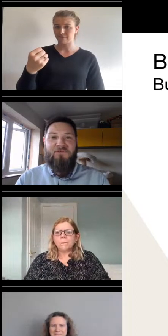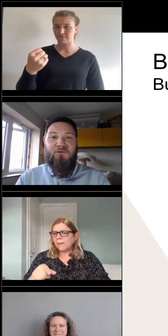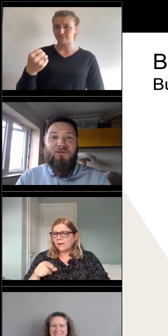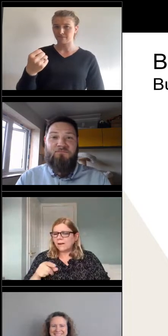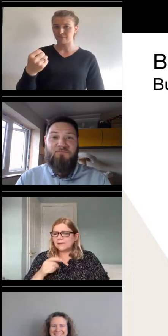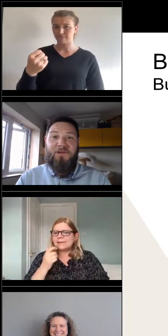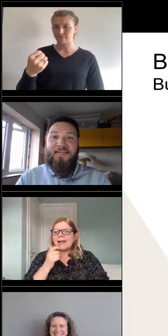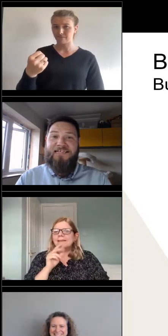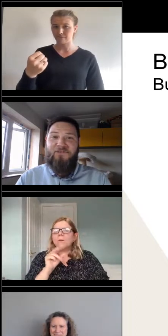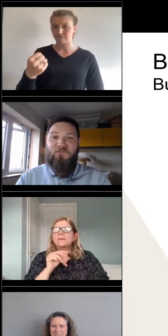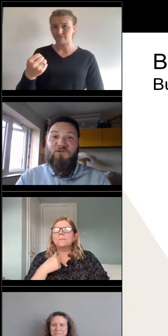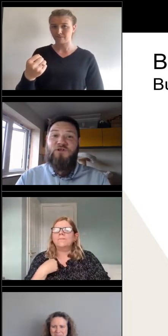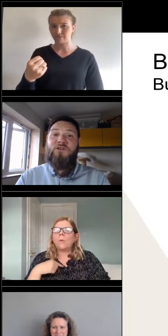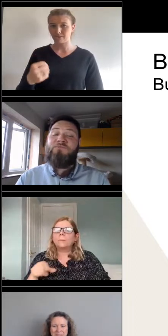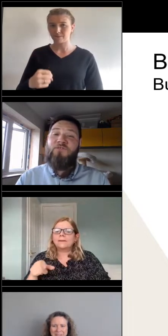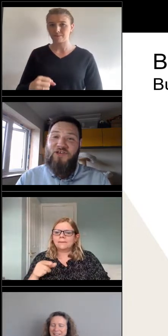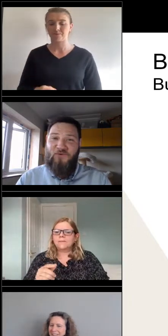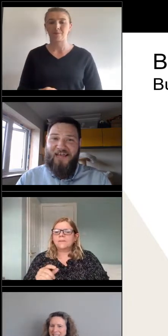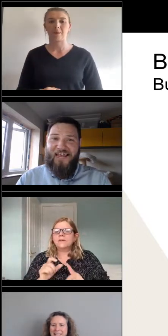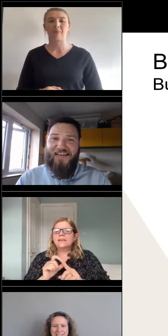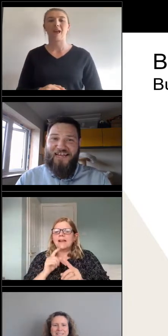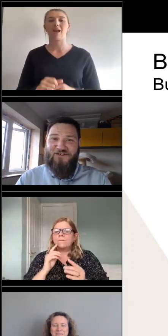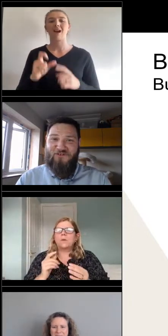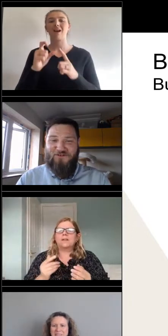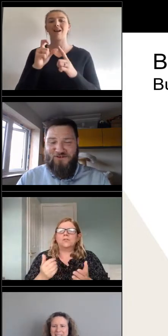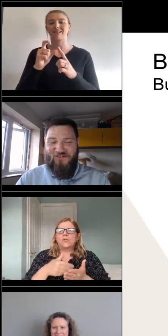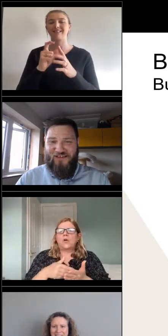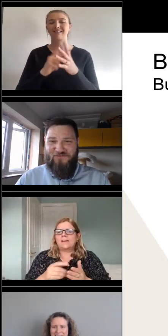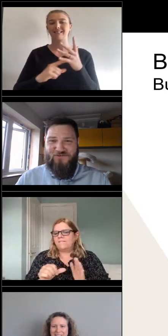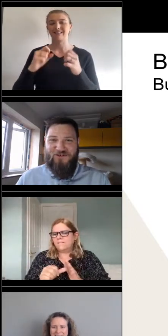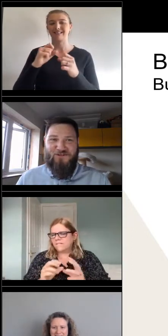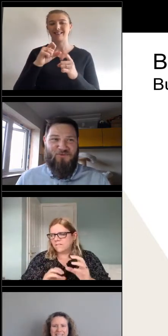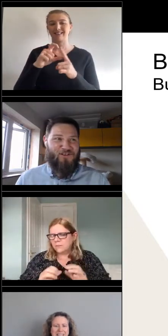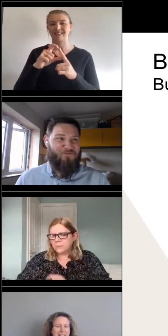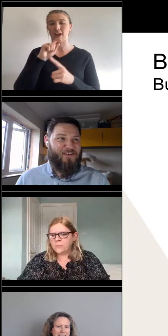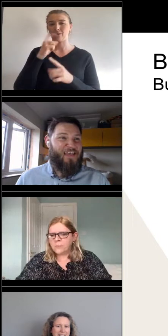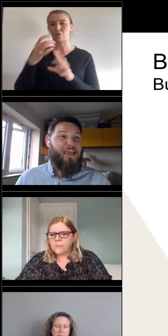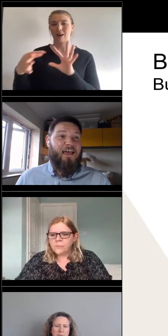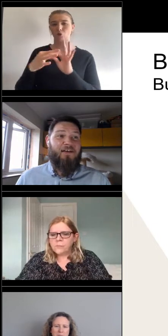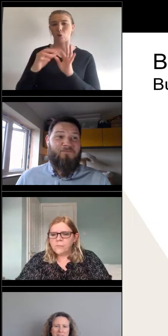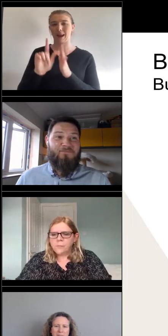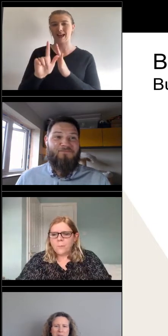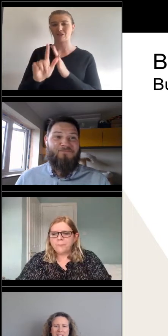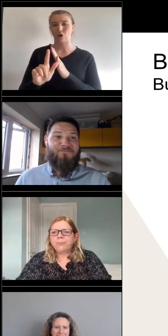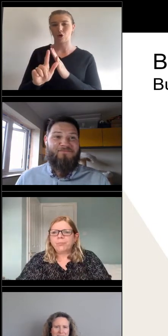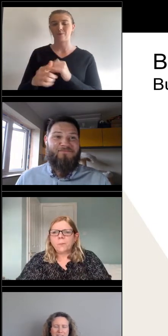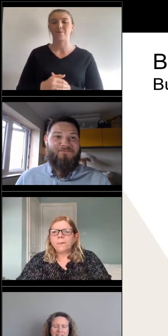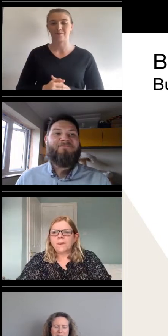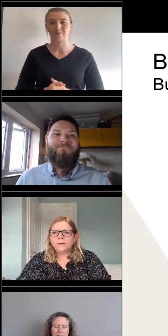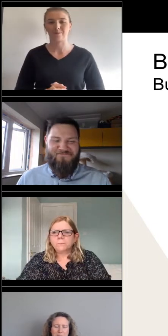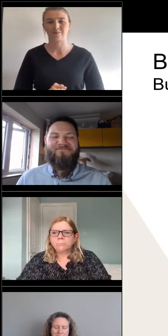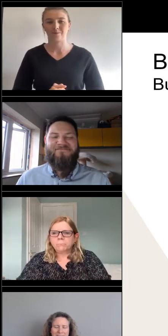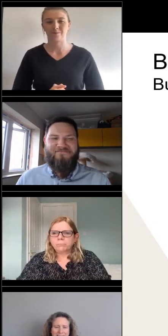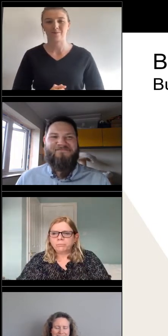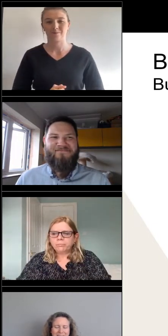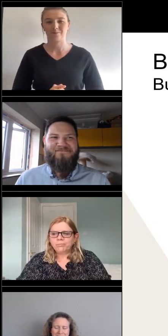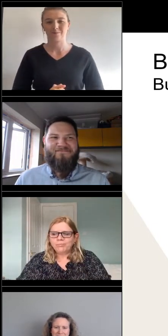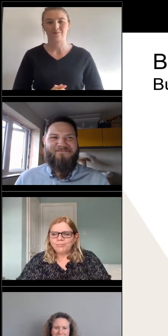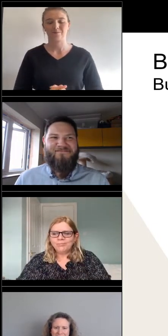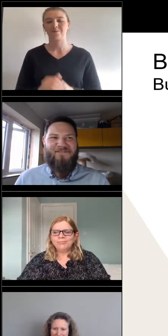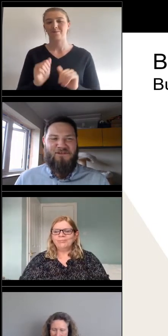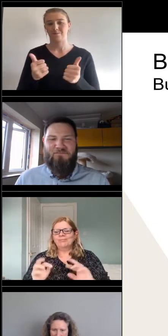the lack of responses, meaning David will join us for the Q&A later on. So thank you for joining us as well. Tessa will be voicing the presentation and David will join us